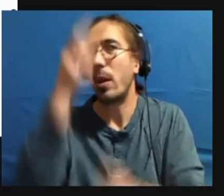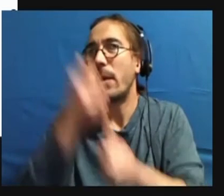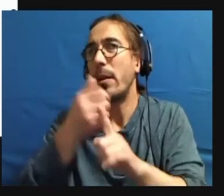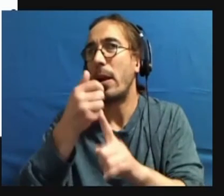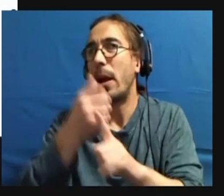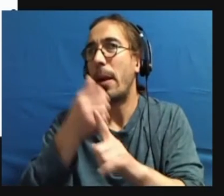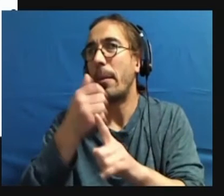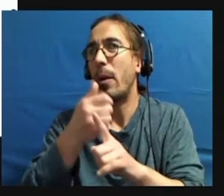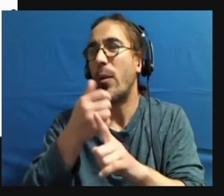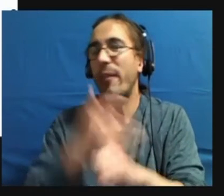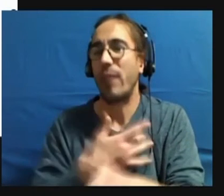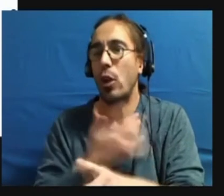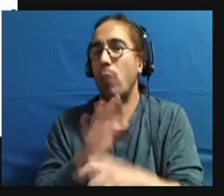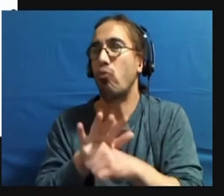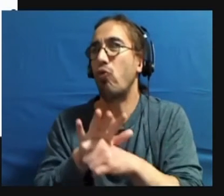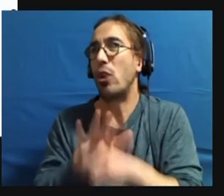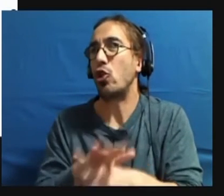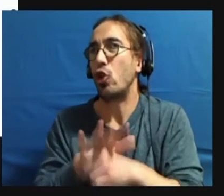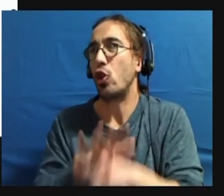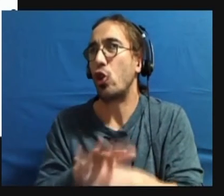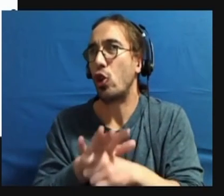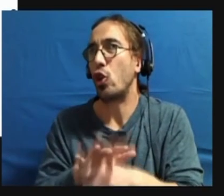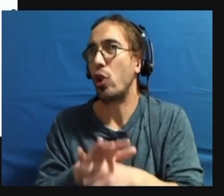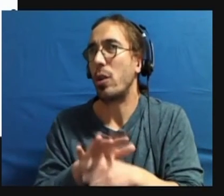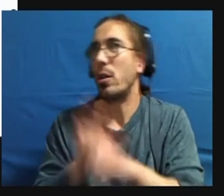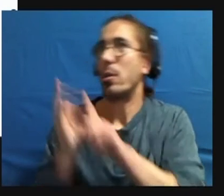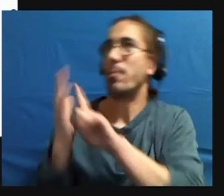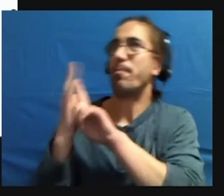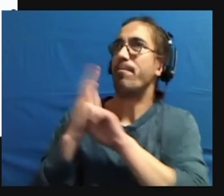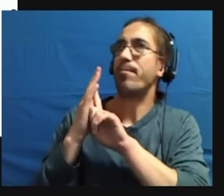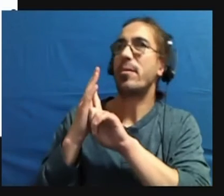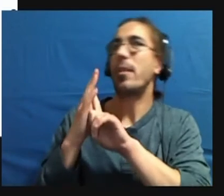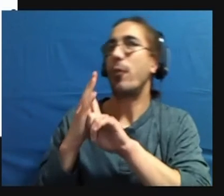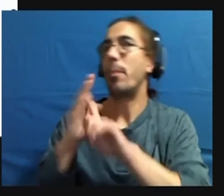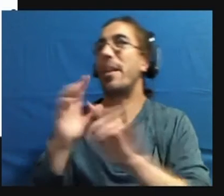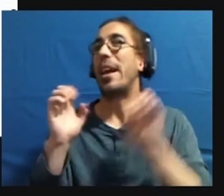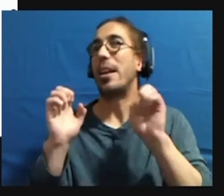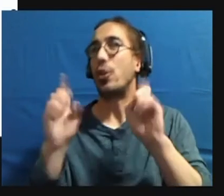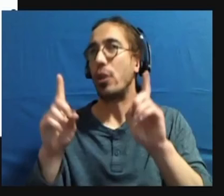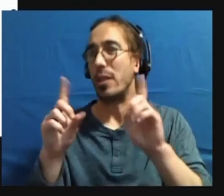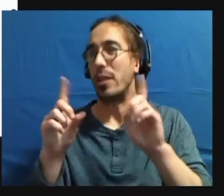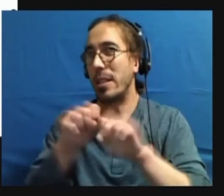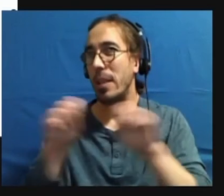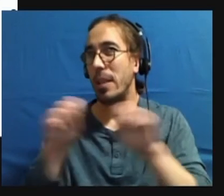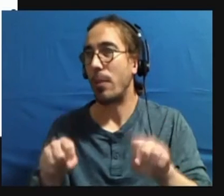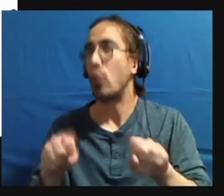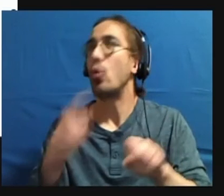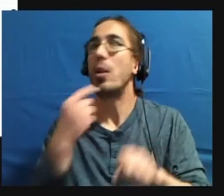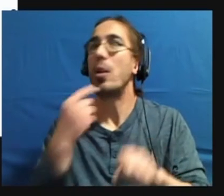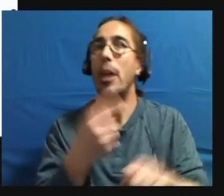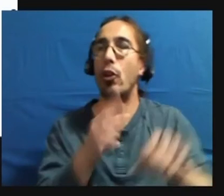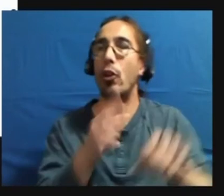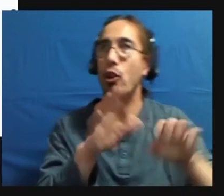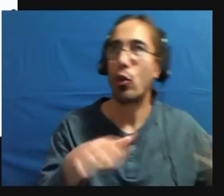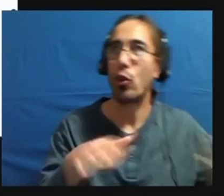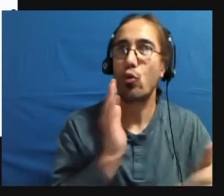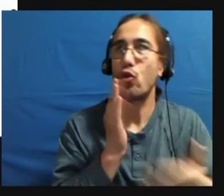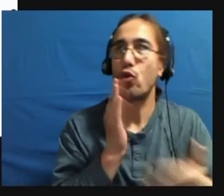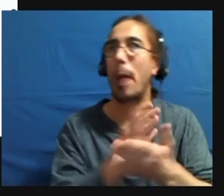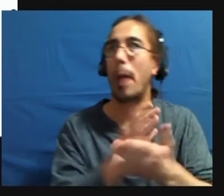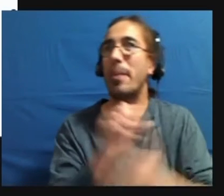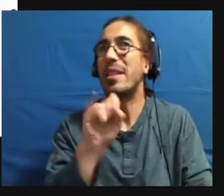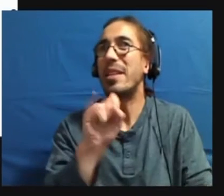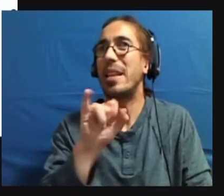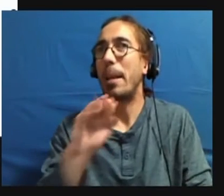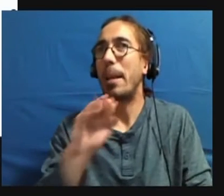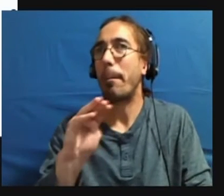pressure from the education system to make their children stop stimming in the classroom. And if